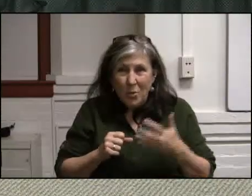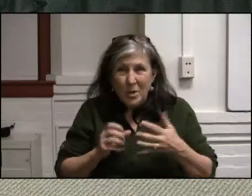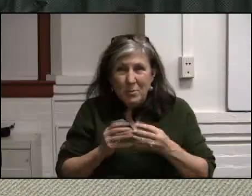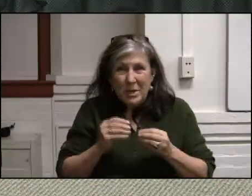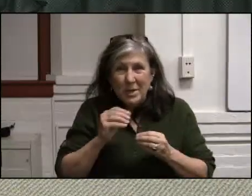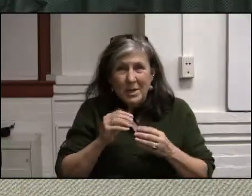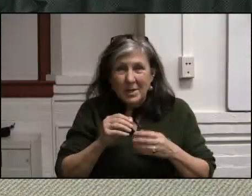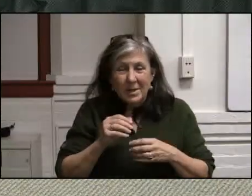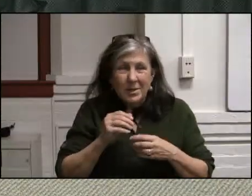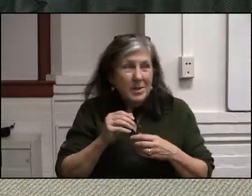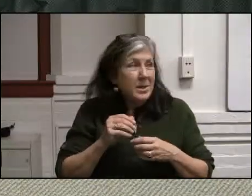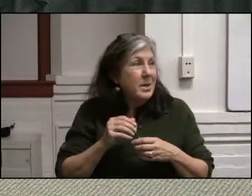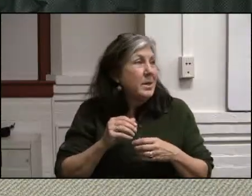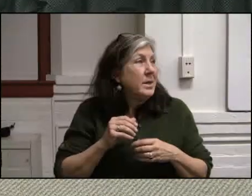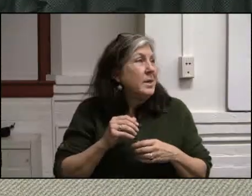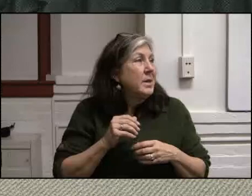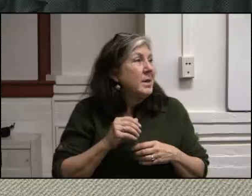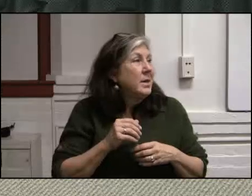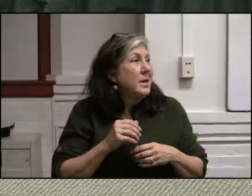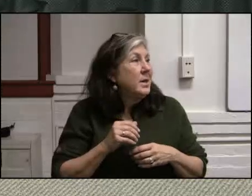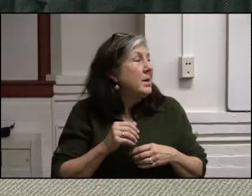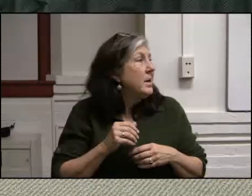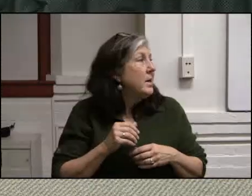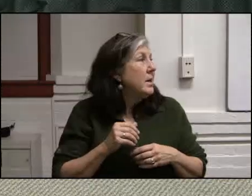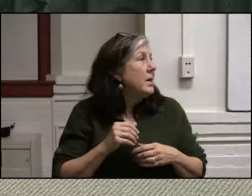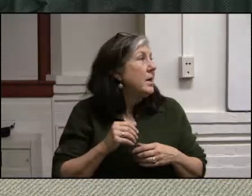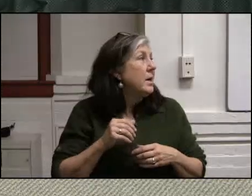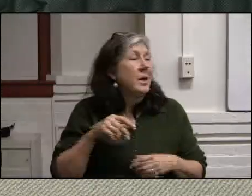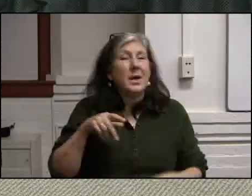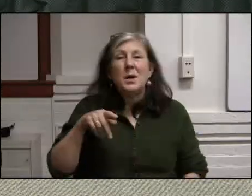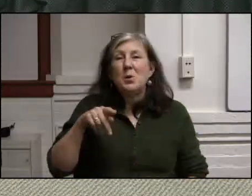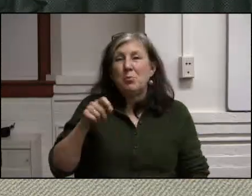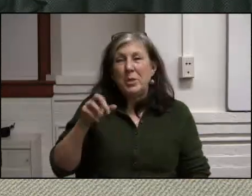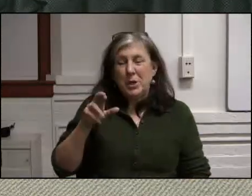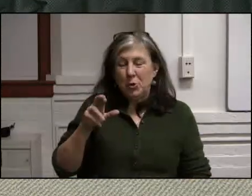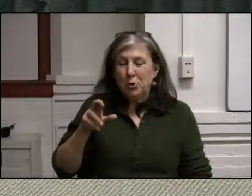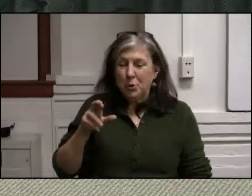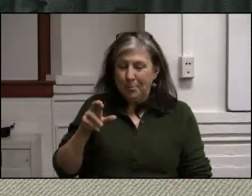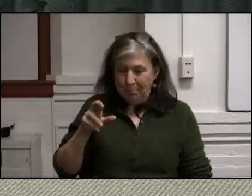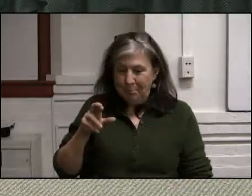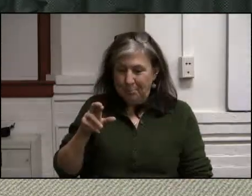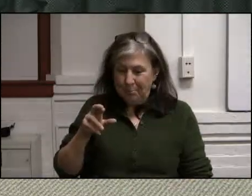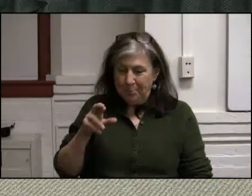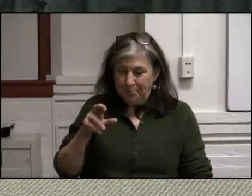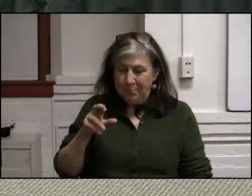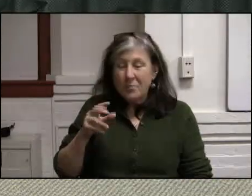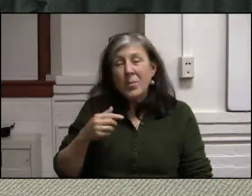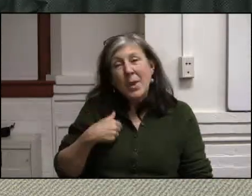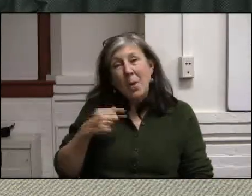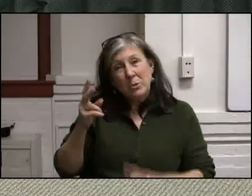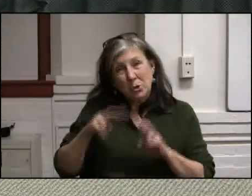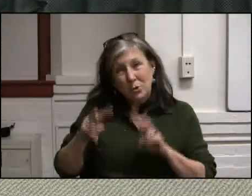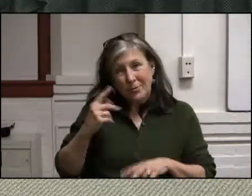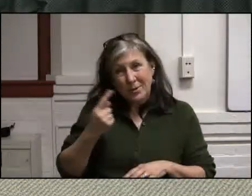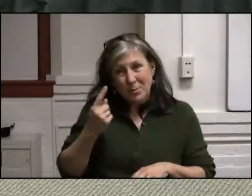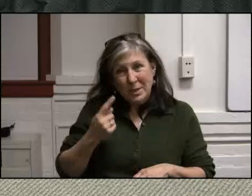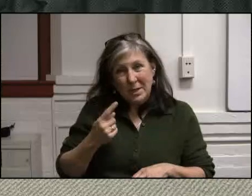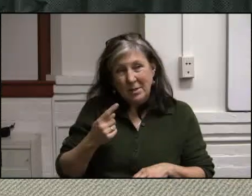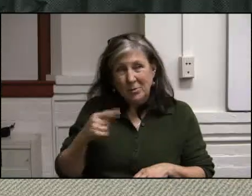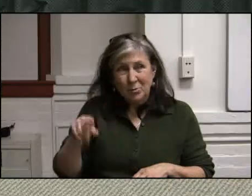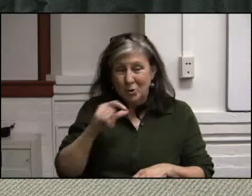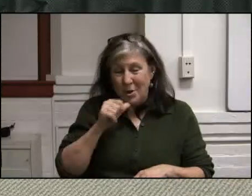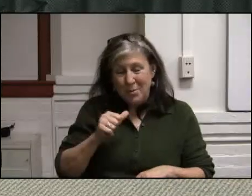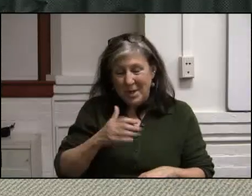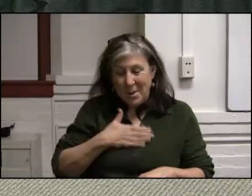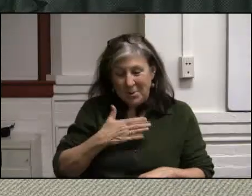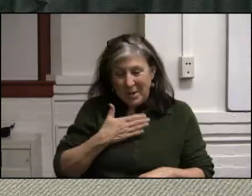Slightly longer Peter meetings. probably knows best. I'd like to make an unpleasant or an unwelcome observation. I'd love to say, yeah,